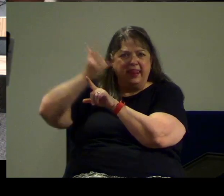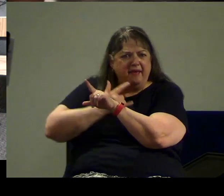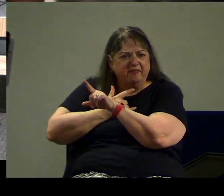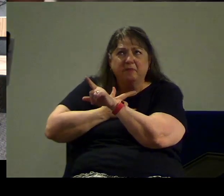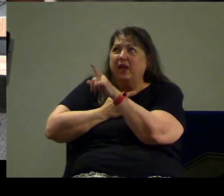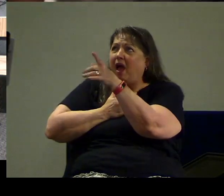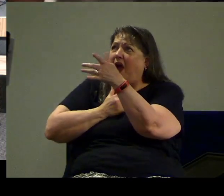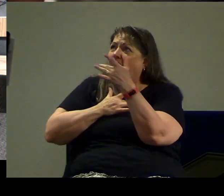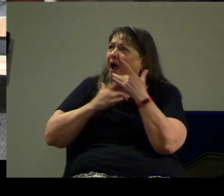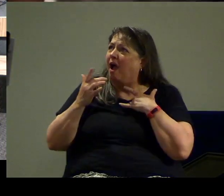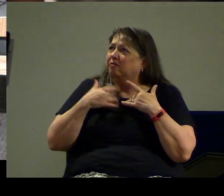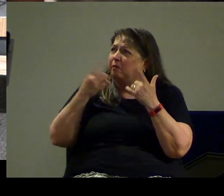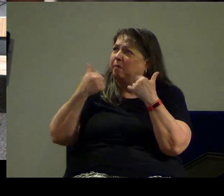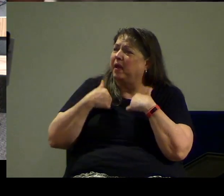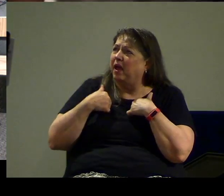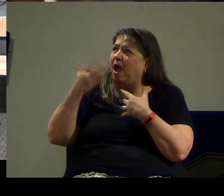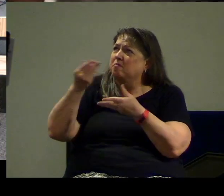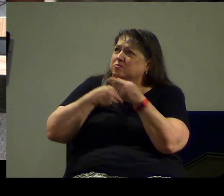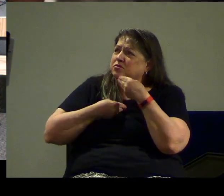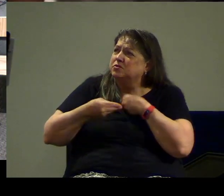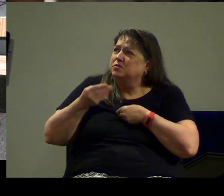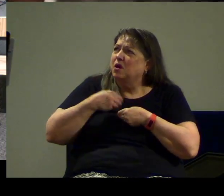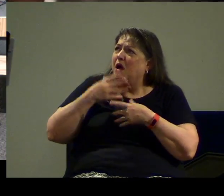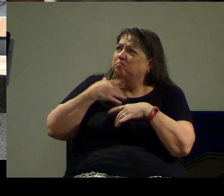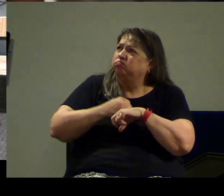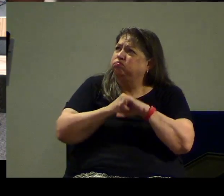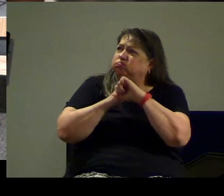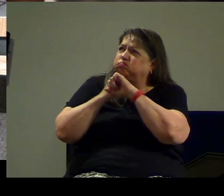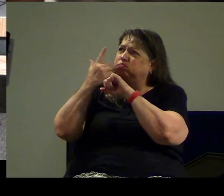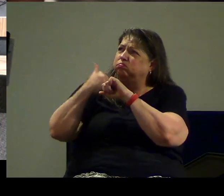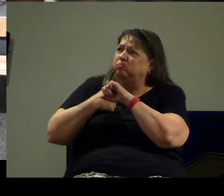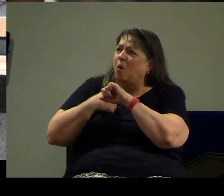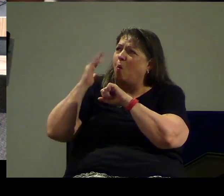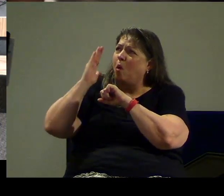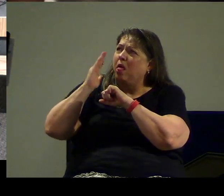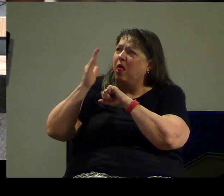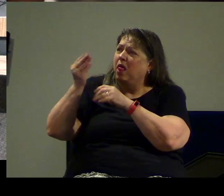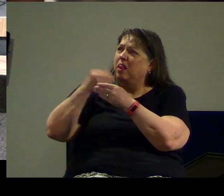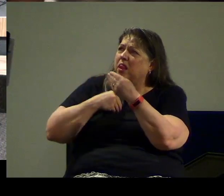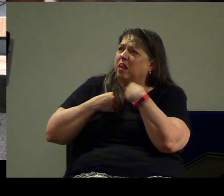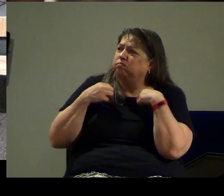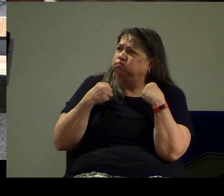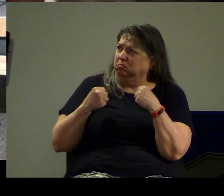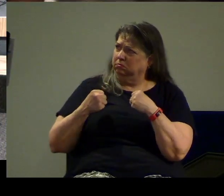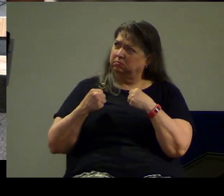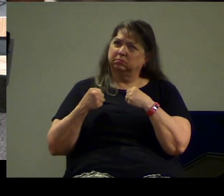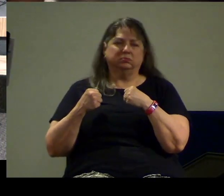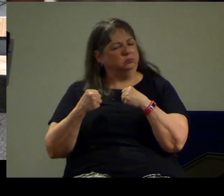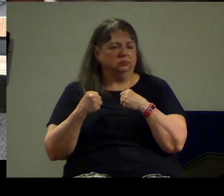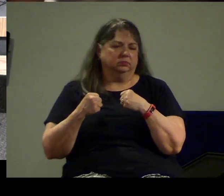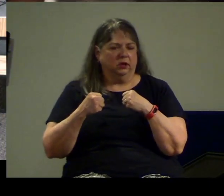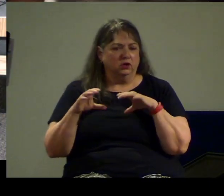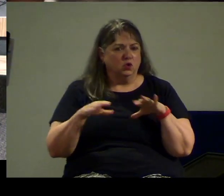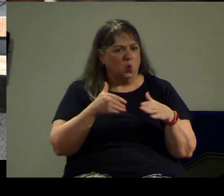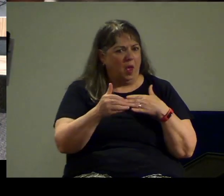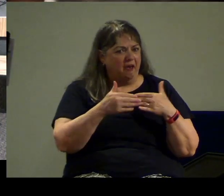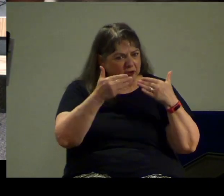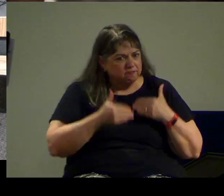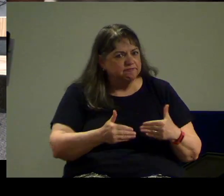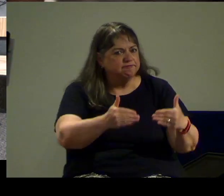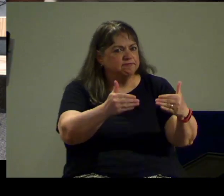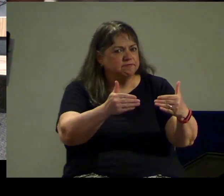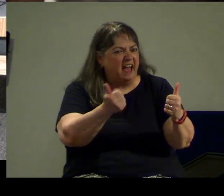cares about me and will provide for me and will protect me and will give me the strength to do what needs to be done in